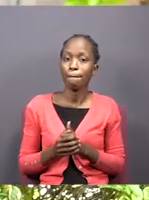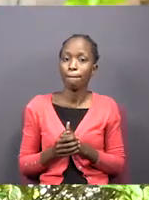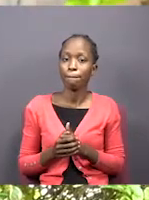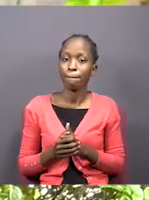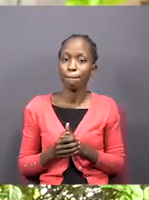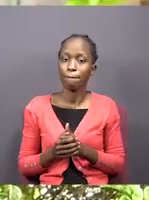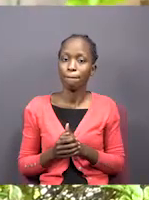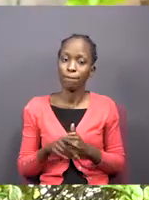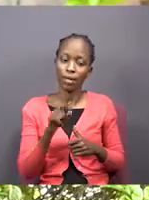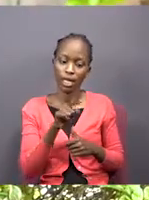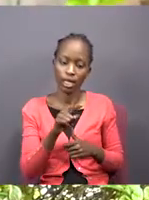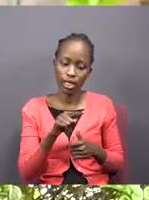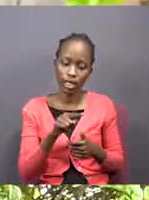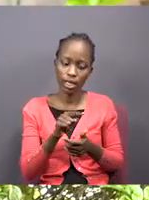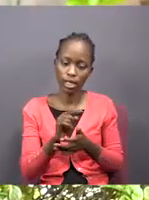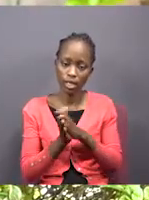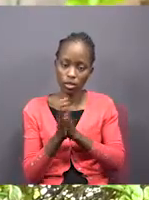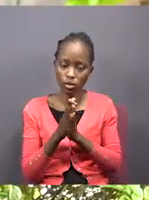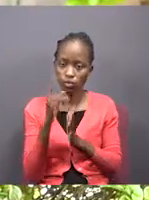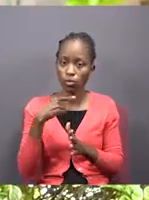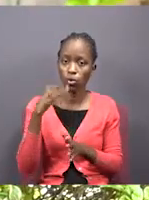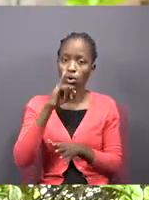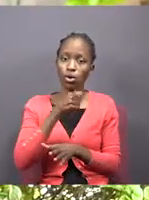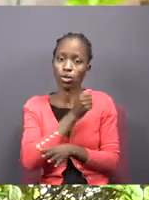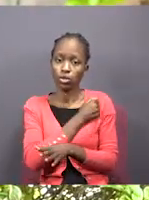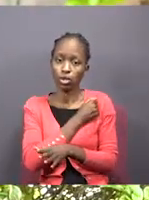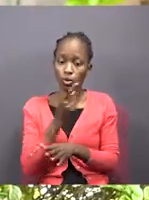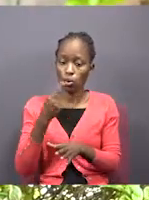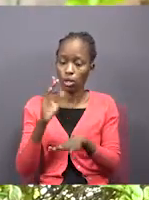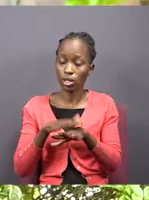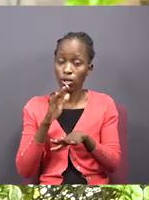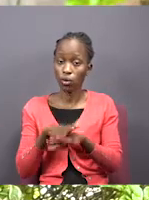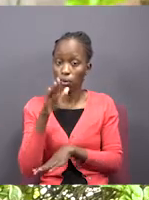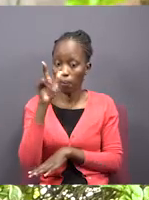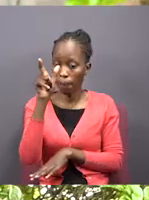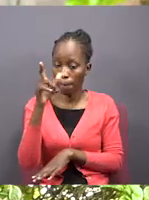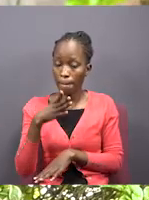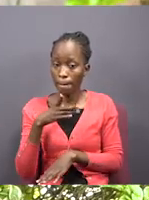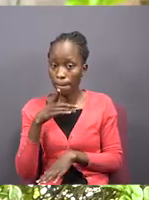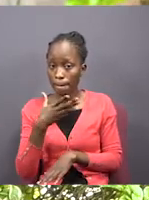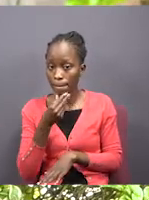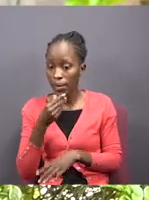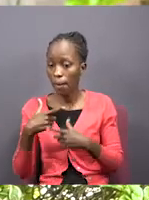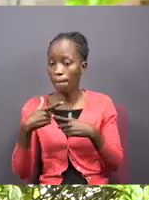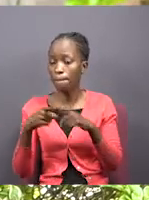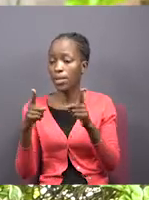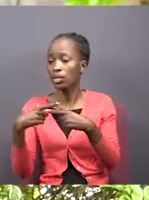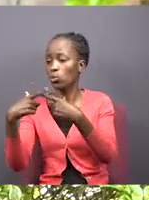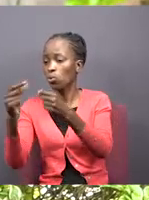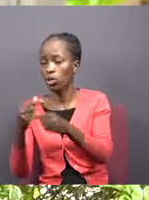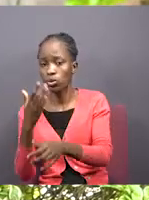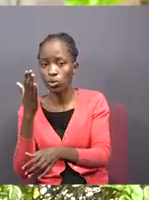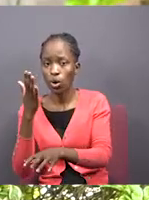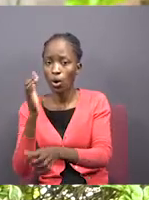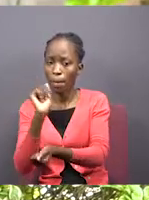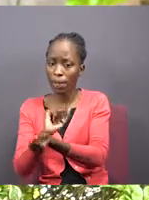40. This is just basically the story of Joseph. Joseph was a good man, yet he was imprisoned for wrongs he had not